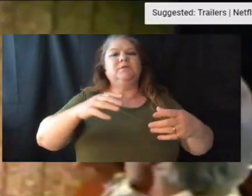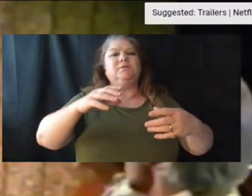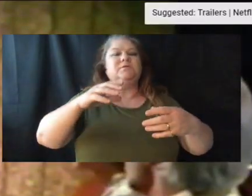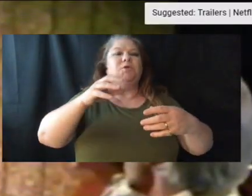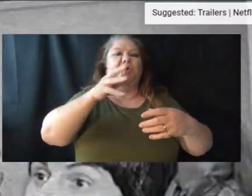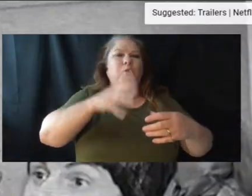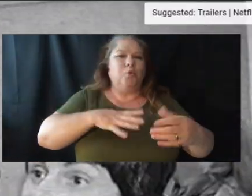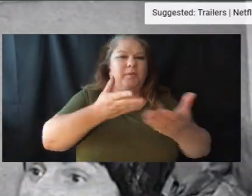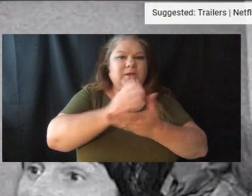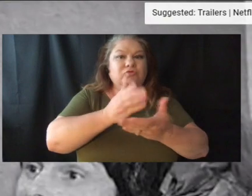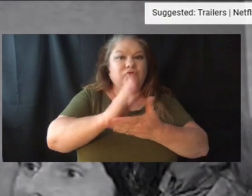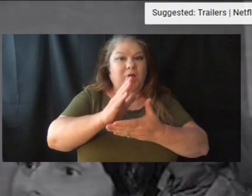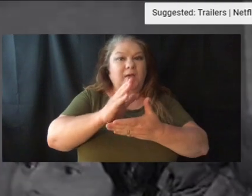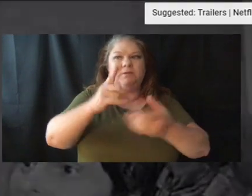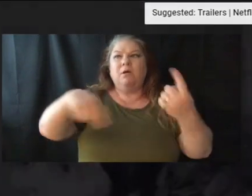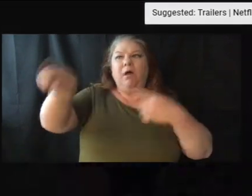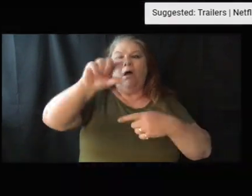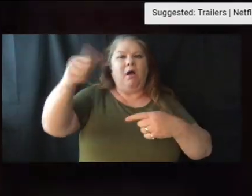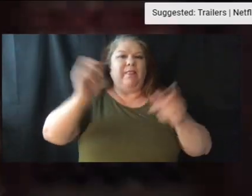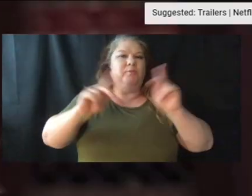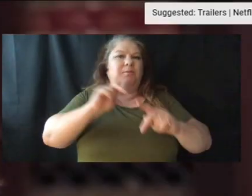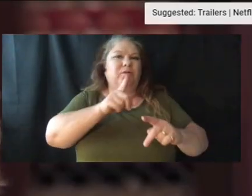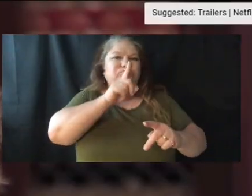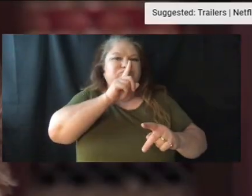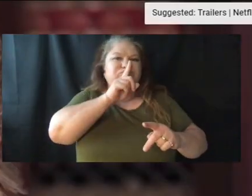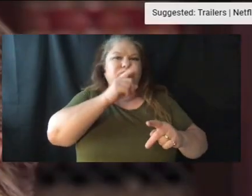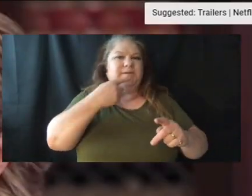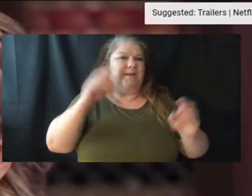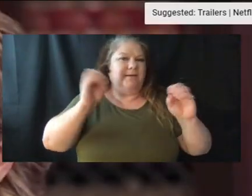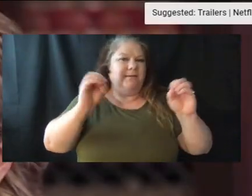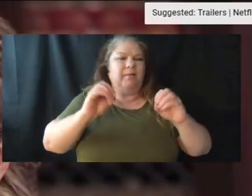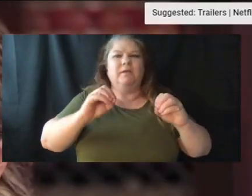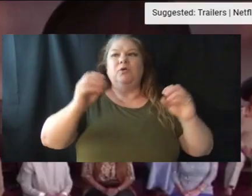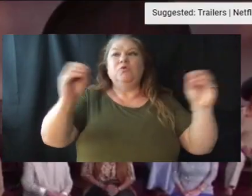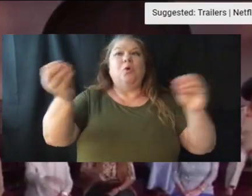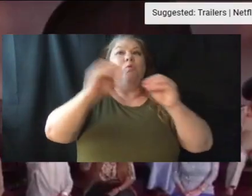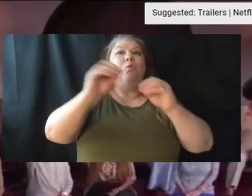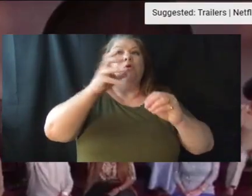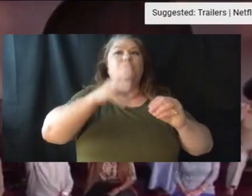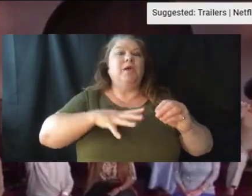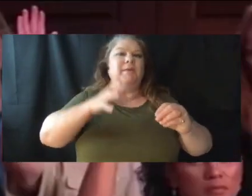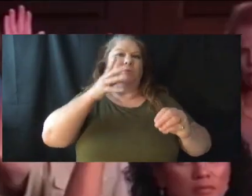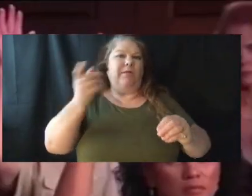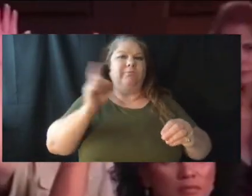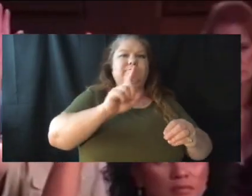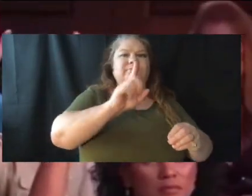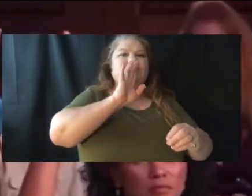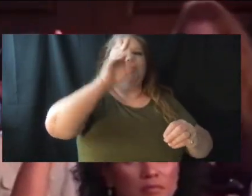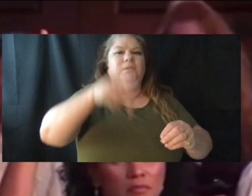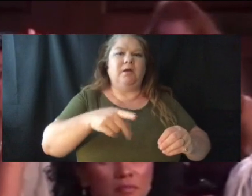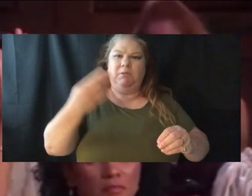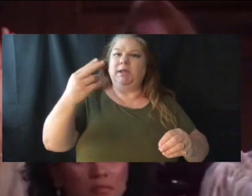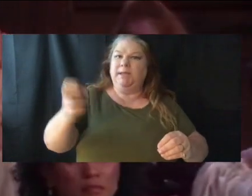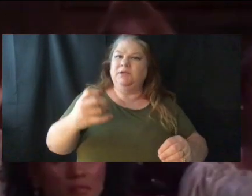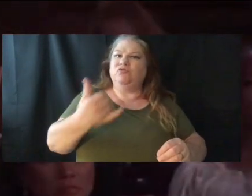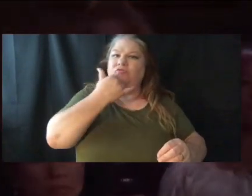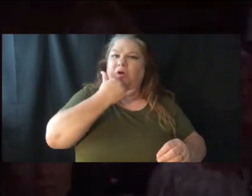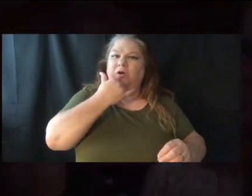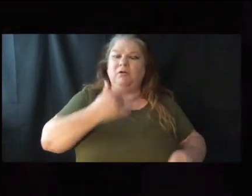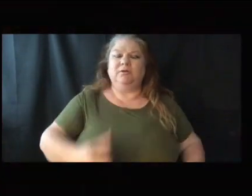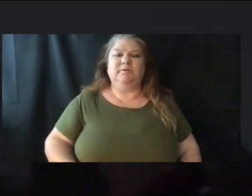when nobody wanted to talk about it. He thinks no more women will come forward. He is very